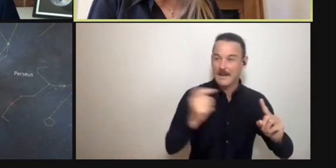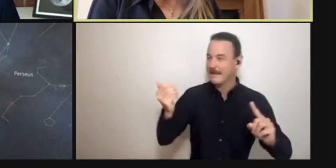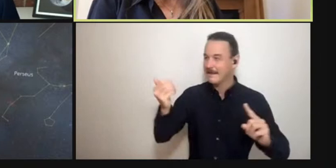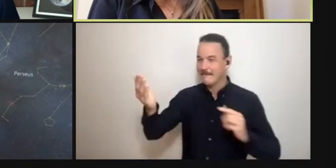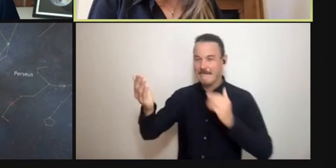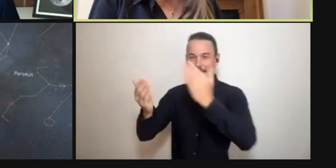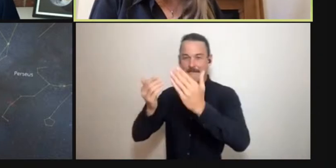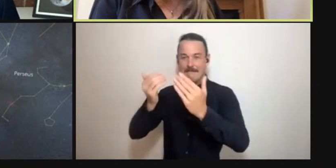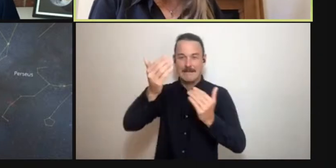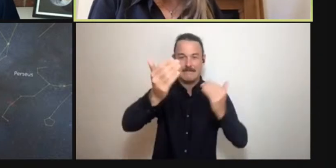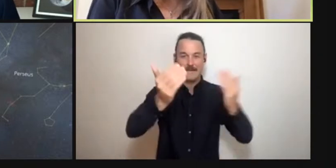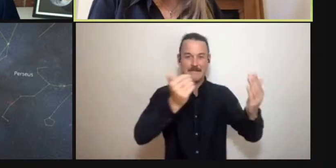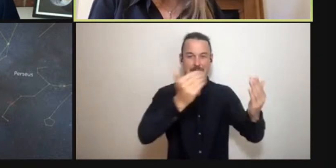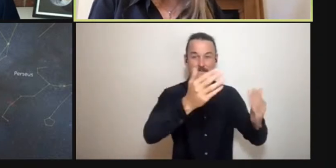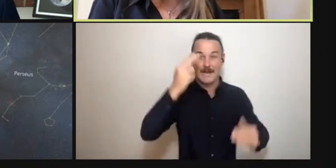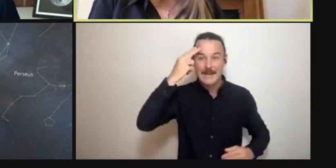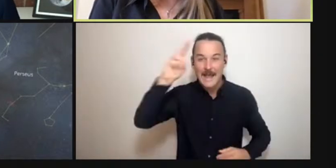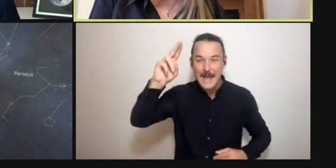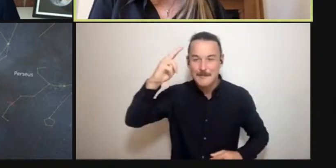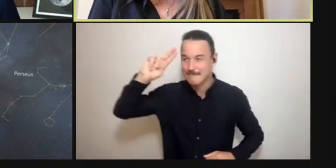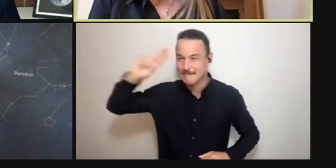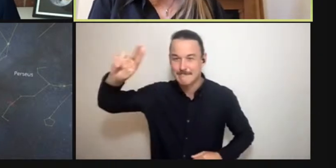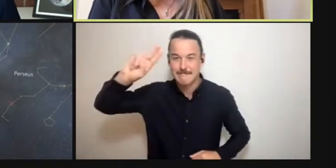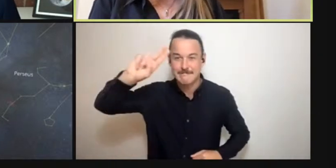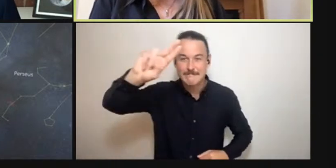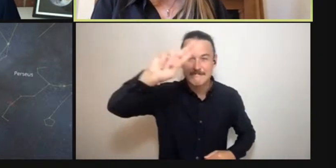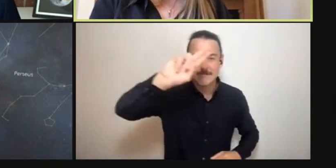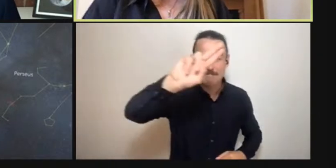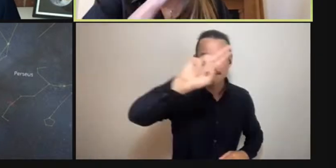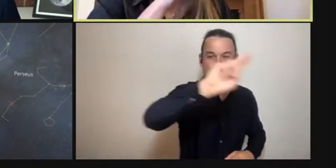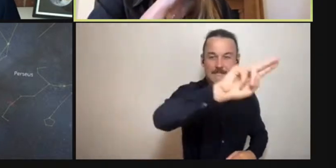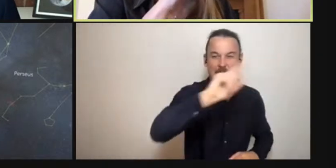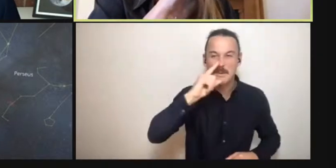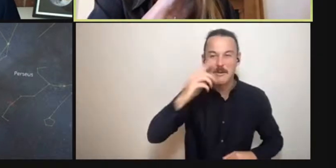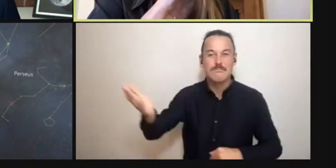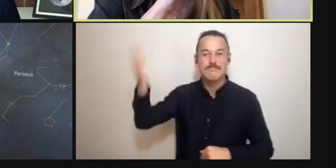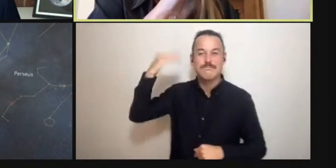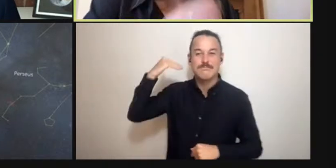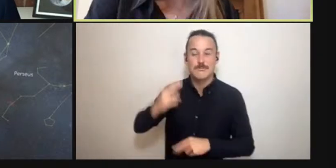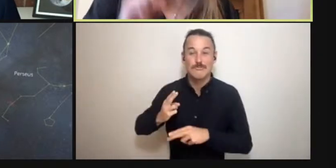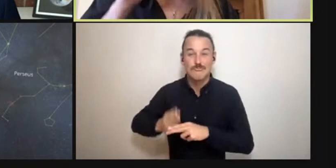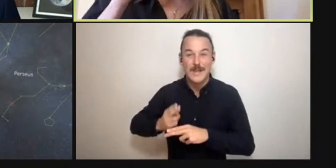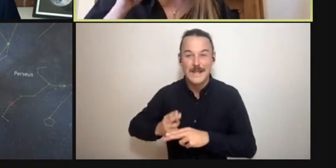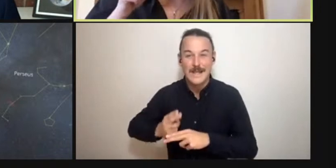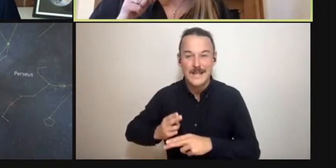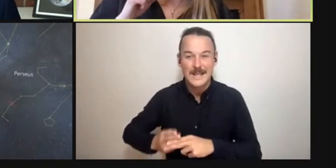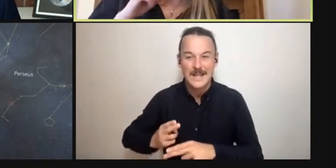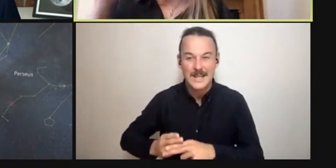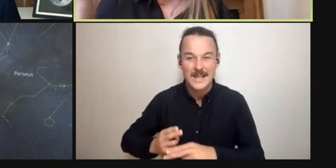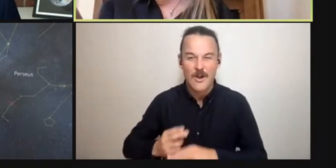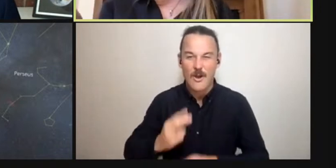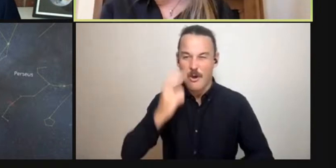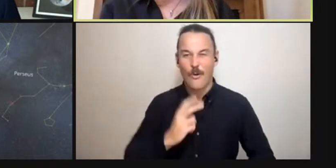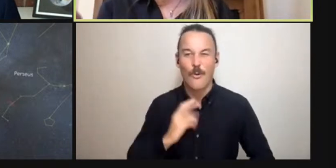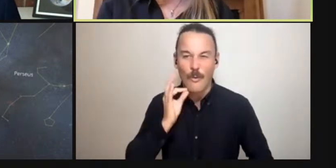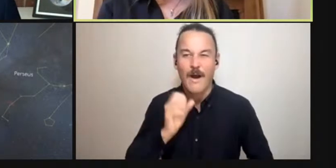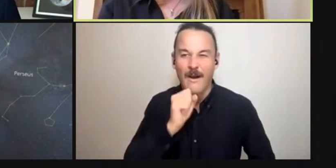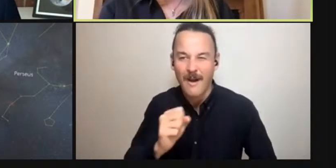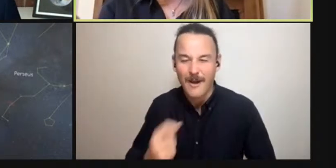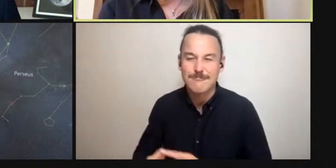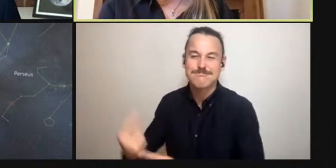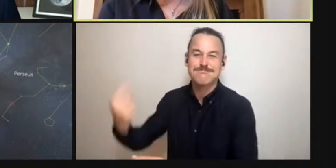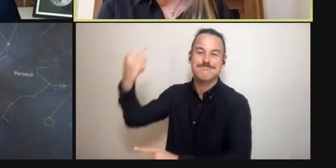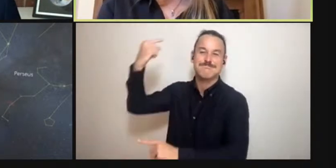who were, Greek astronomers, and so old white guys. But many, many